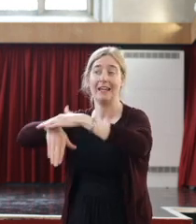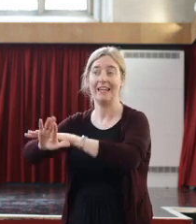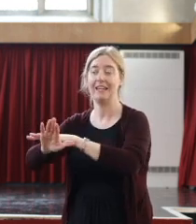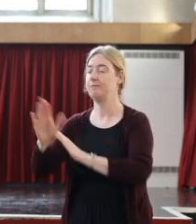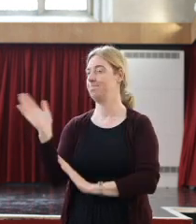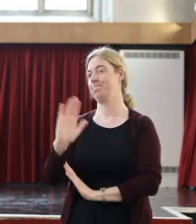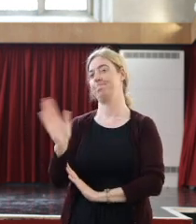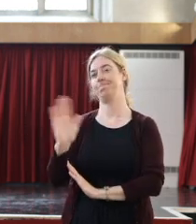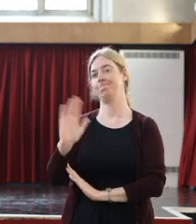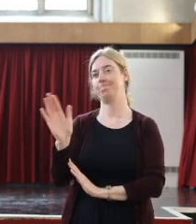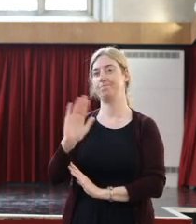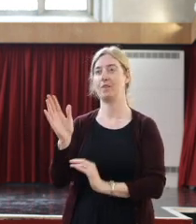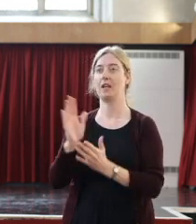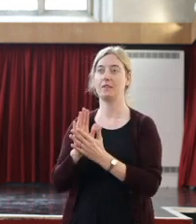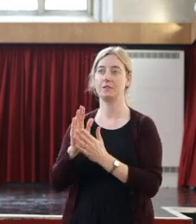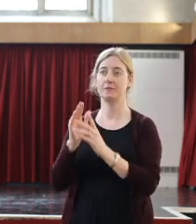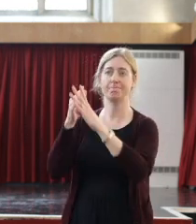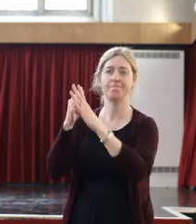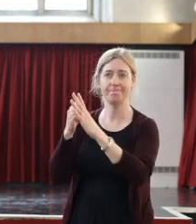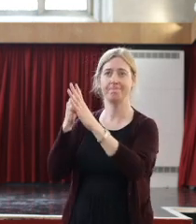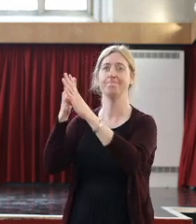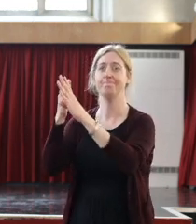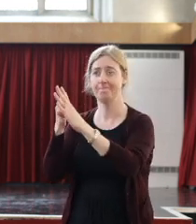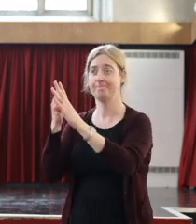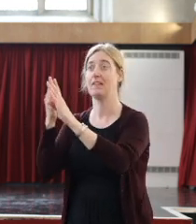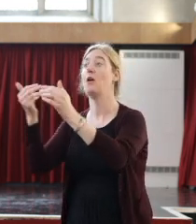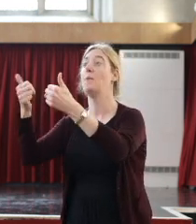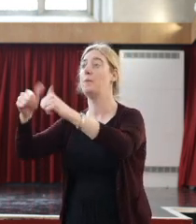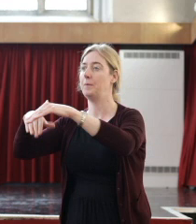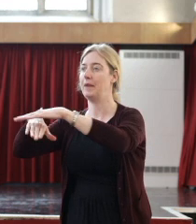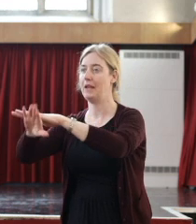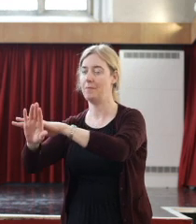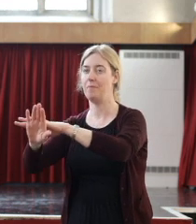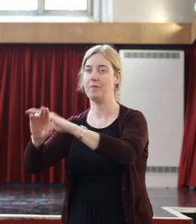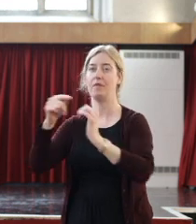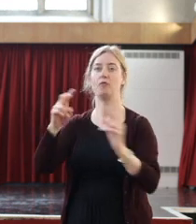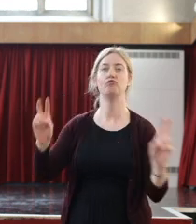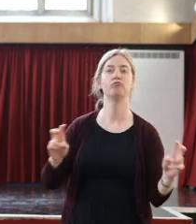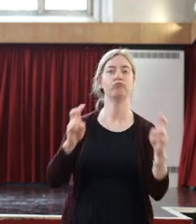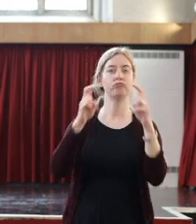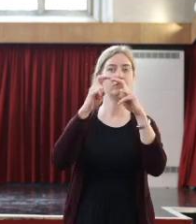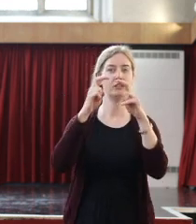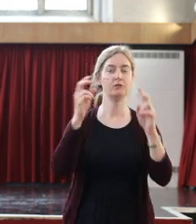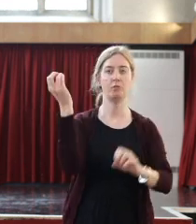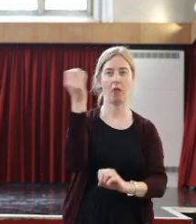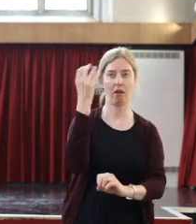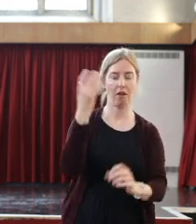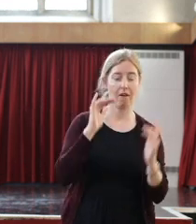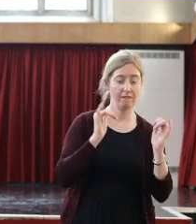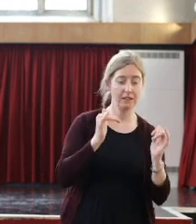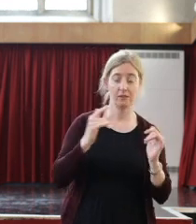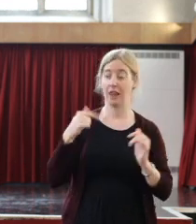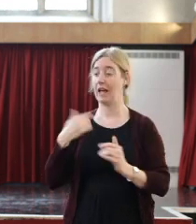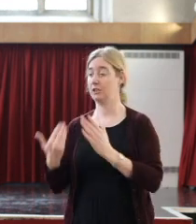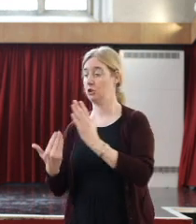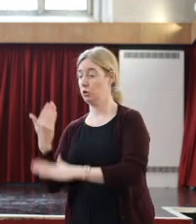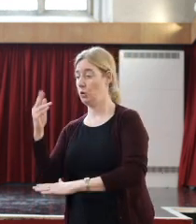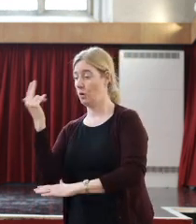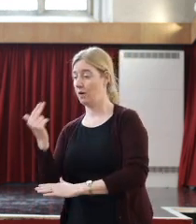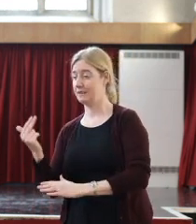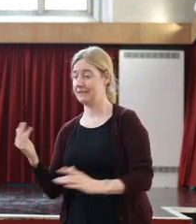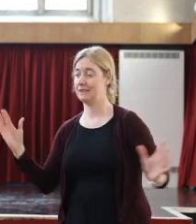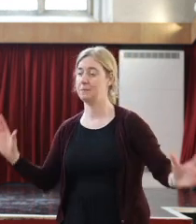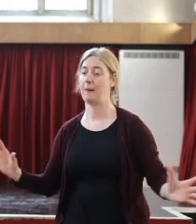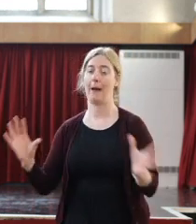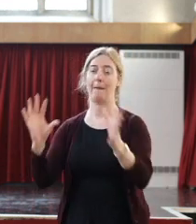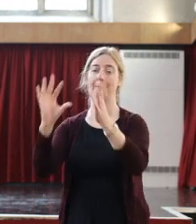And with groups like this, bridging those gaps, it's incredible and it's invaluable. So I really want to thank them